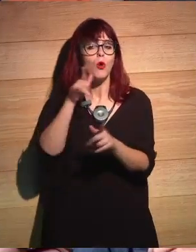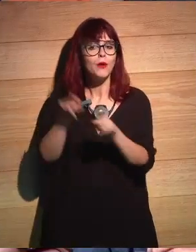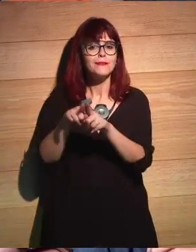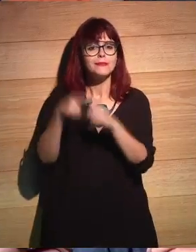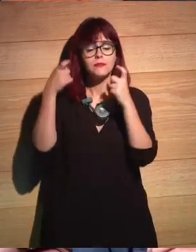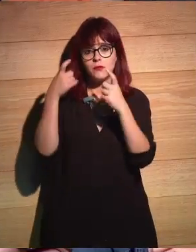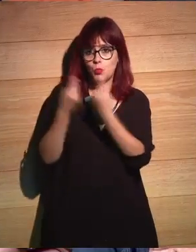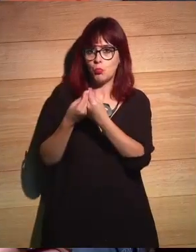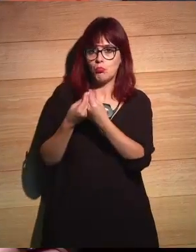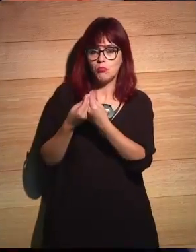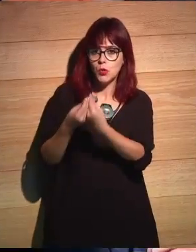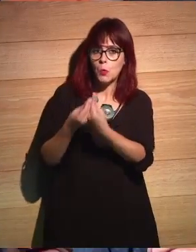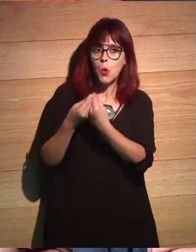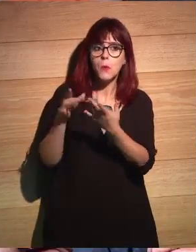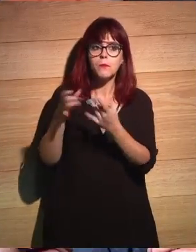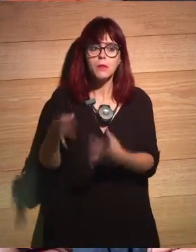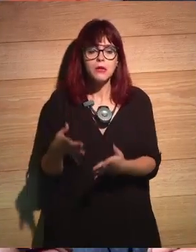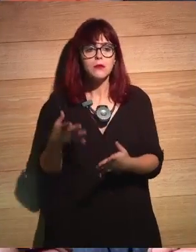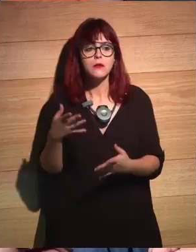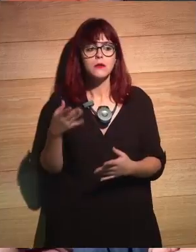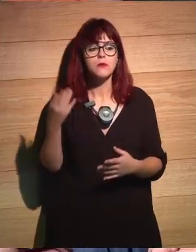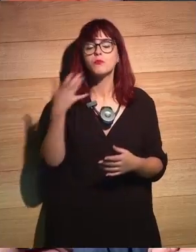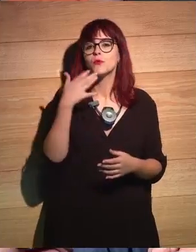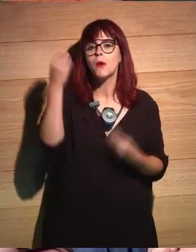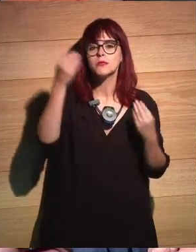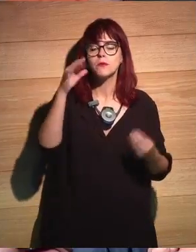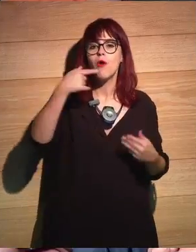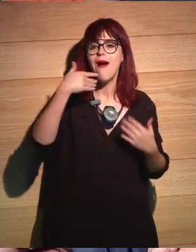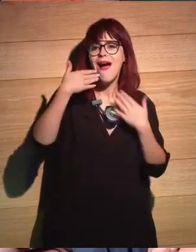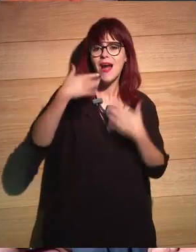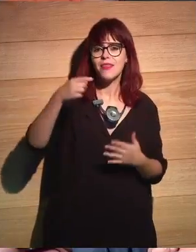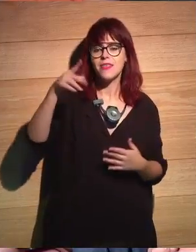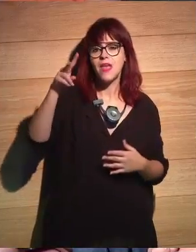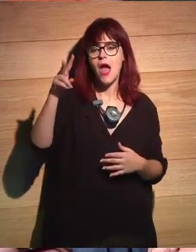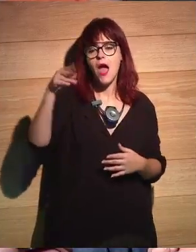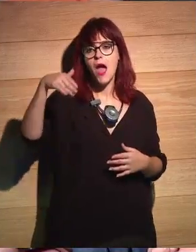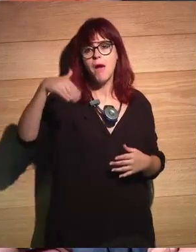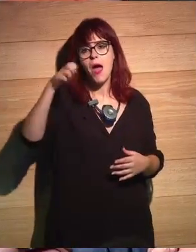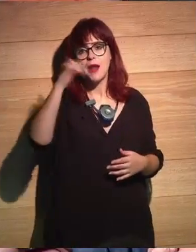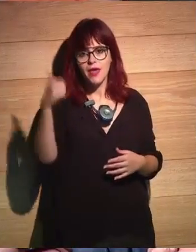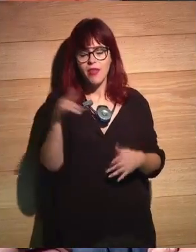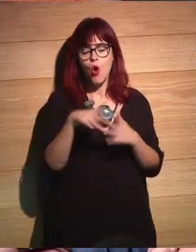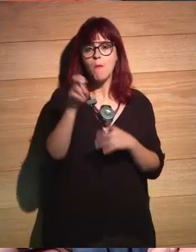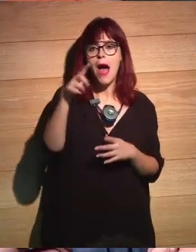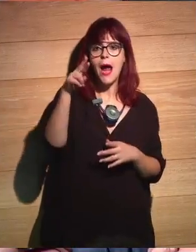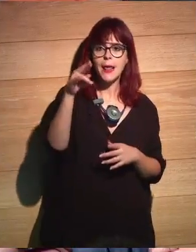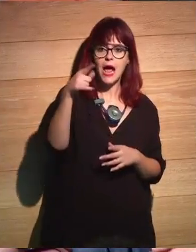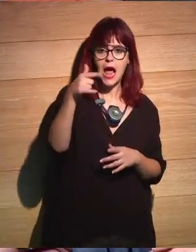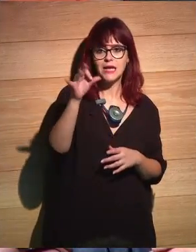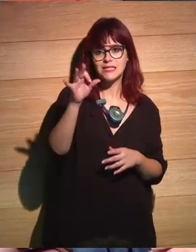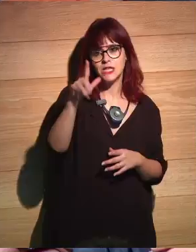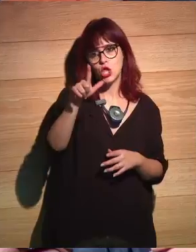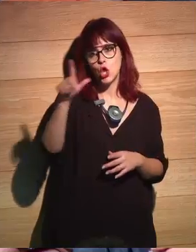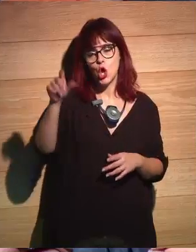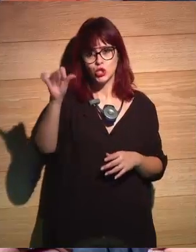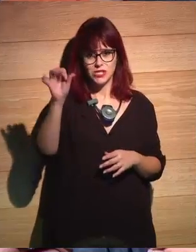that on many occasions he was making a living out of that. And he was like the ones that published